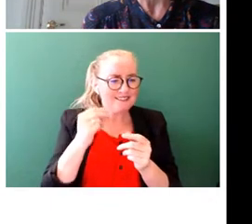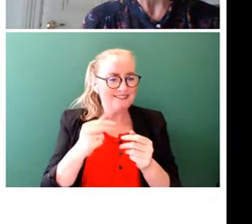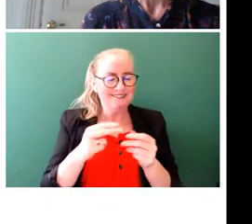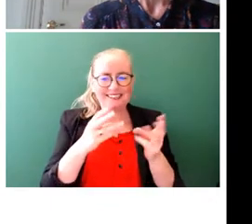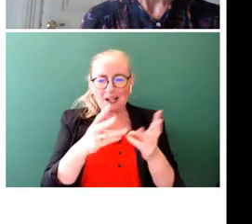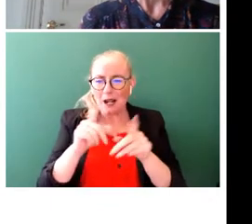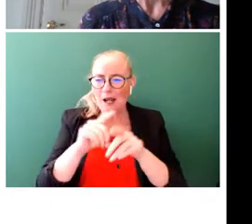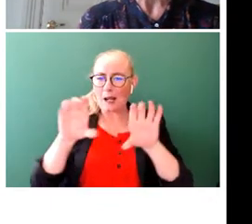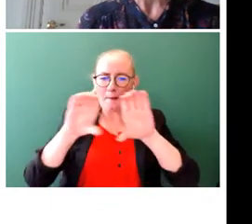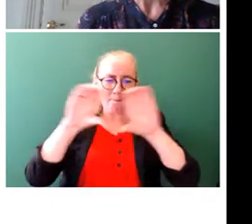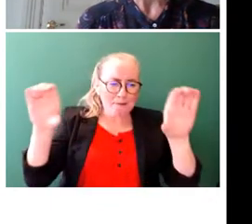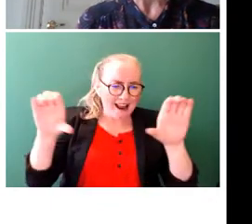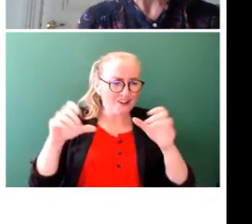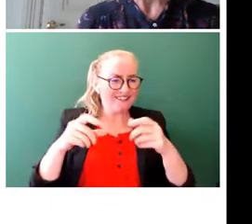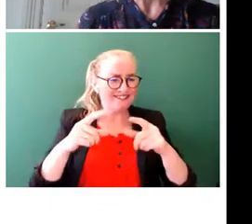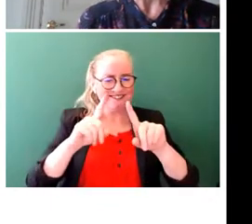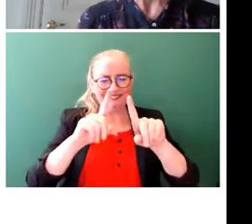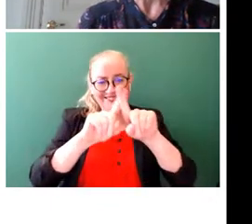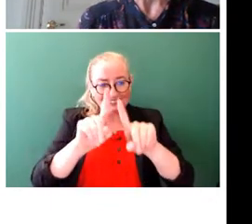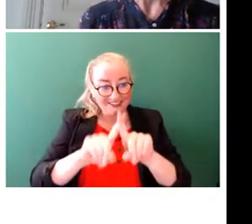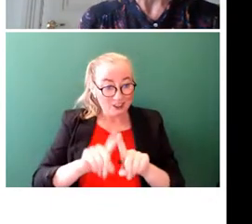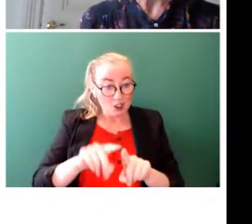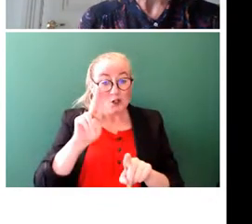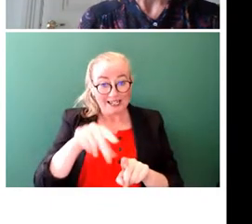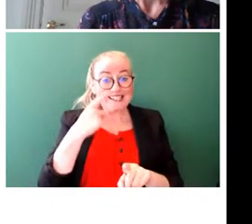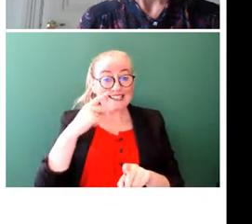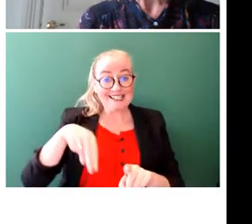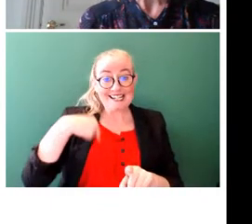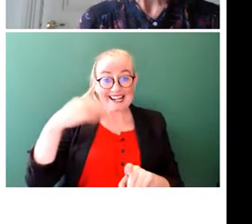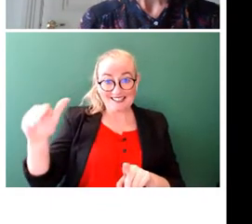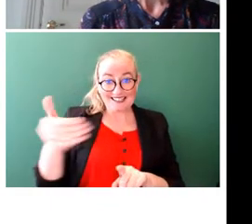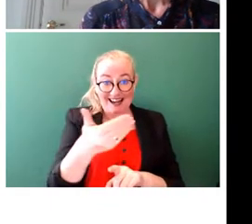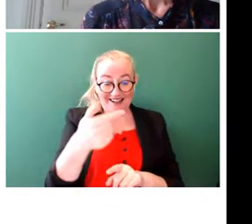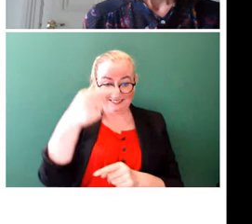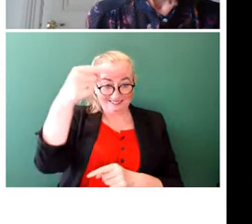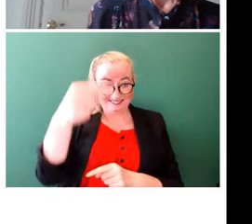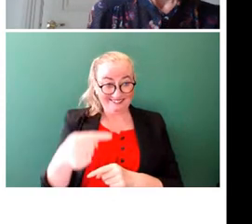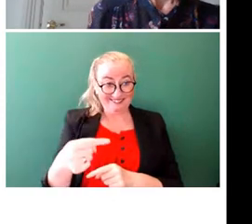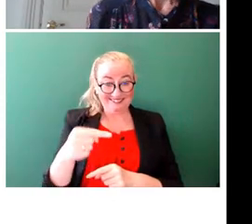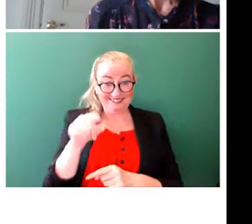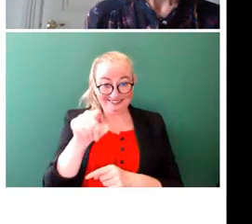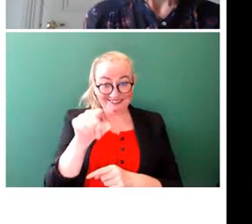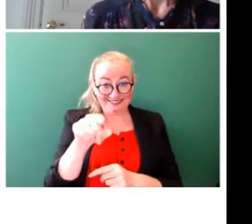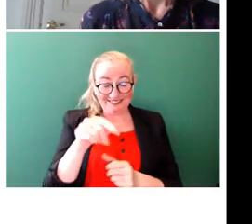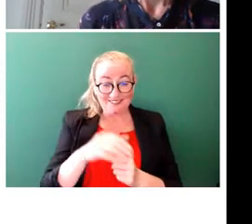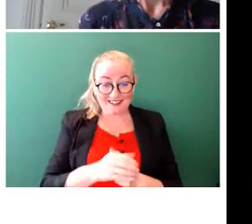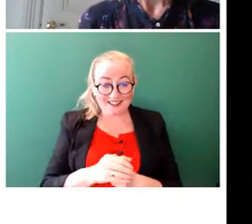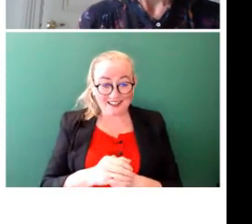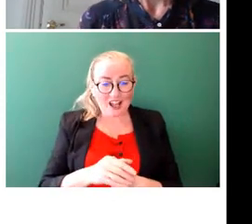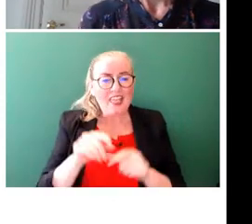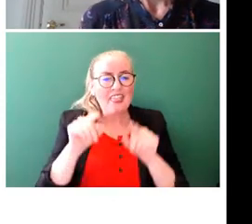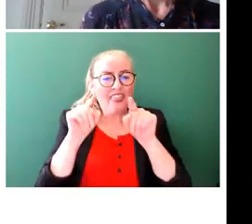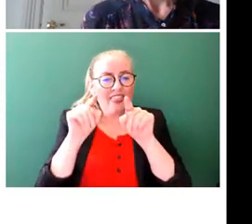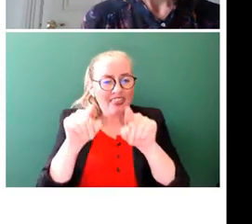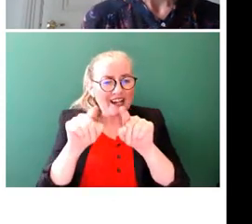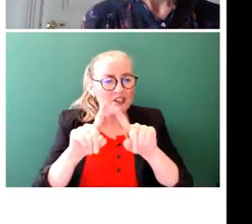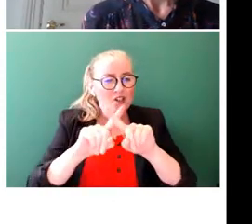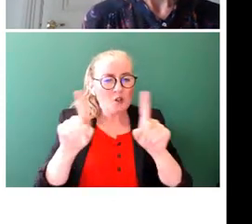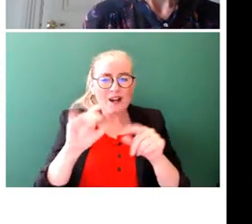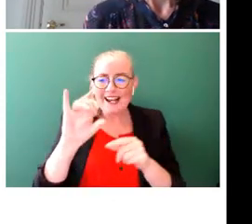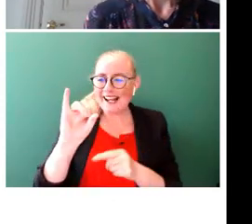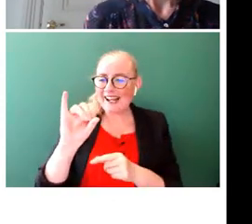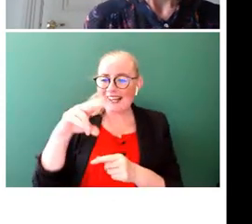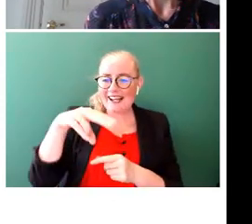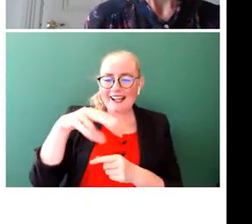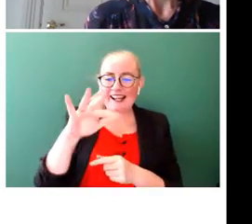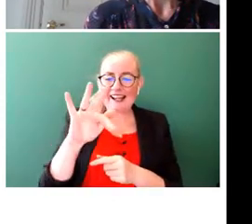they're badges. And you'll see all those on the next slide as well. And there are different infographics and presentations